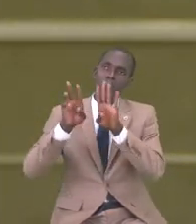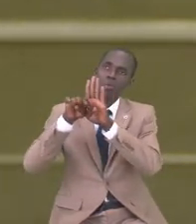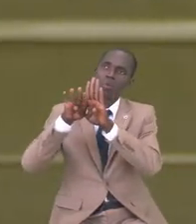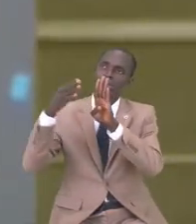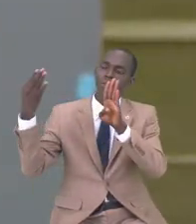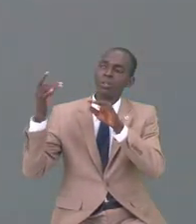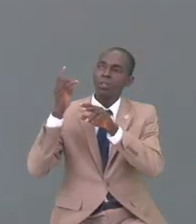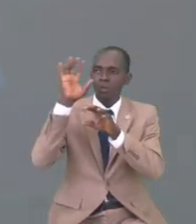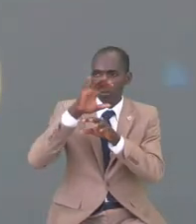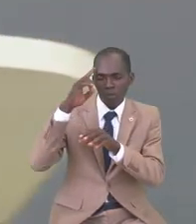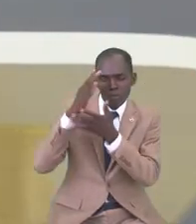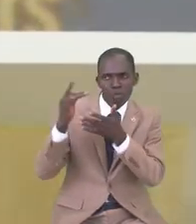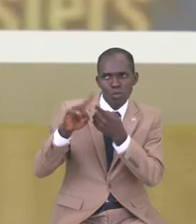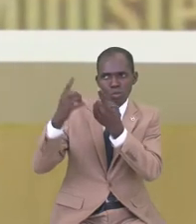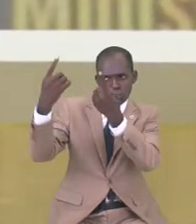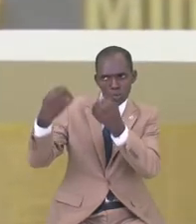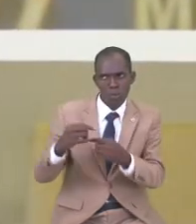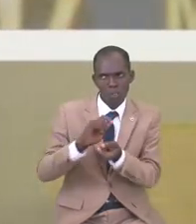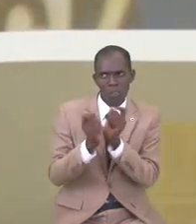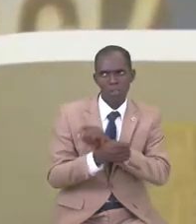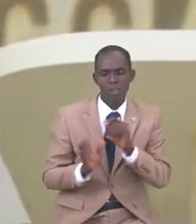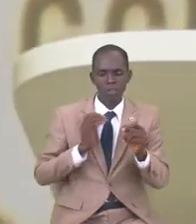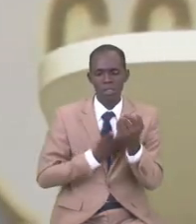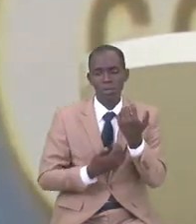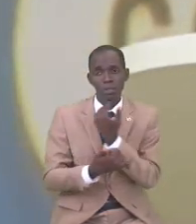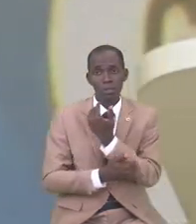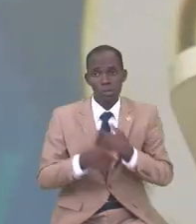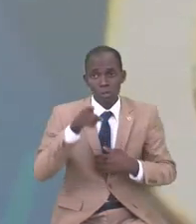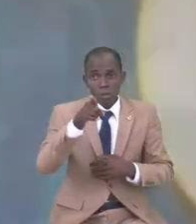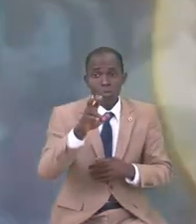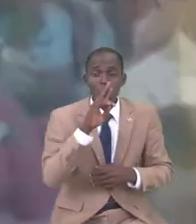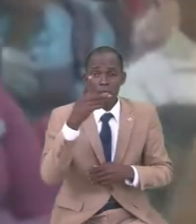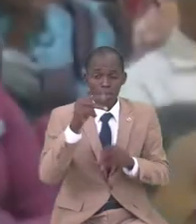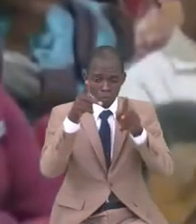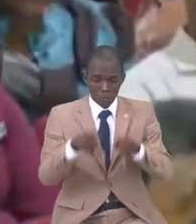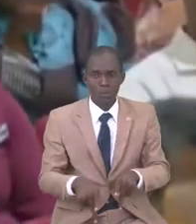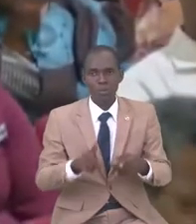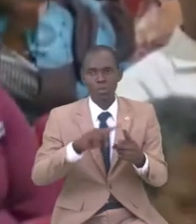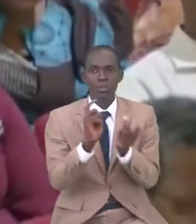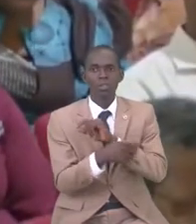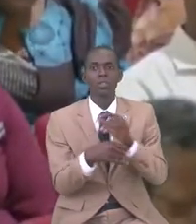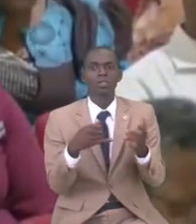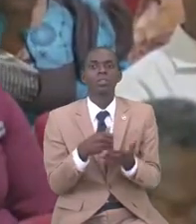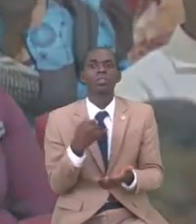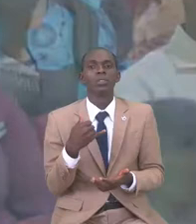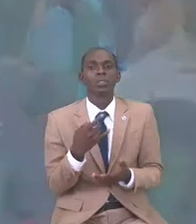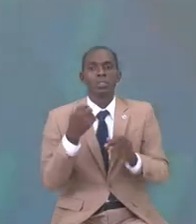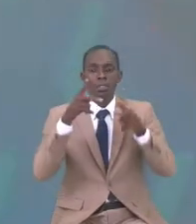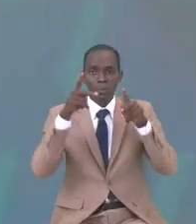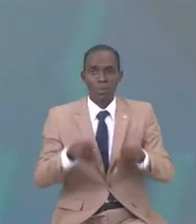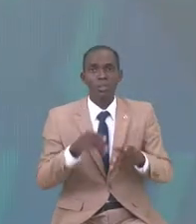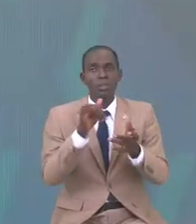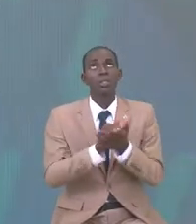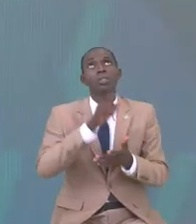and change our country. You are the candidate for change. The person that